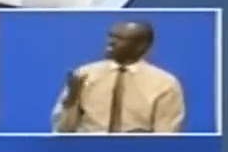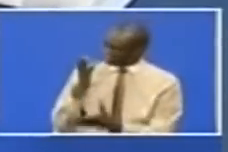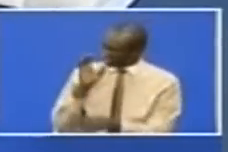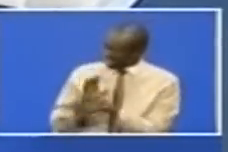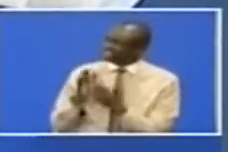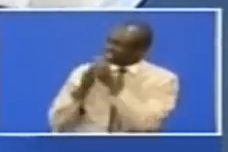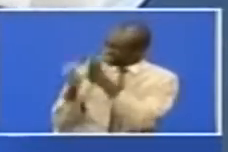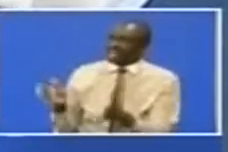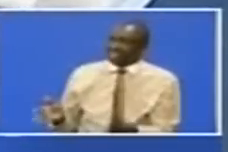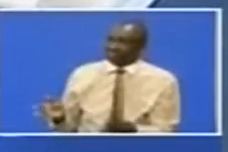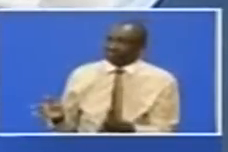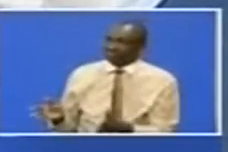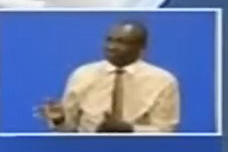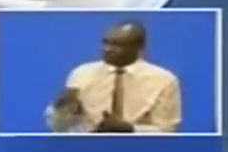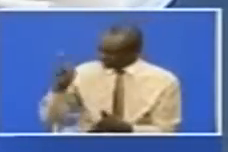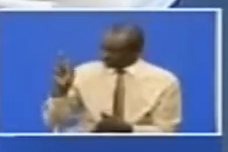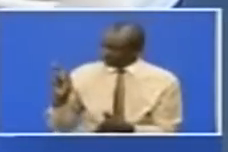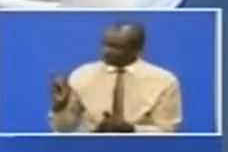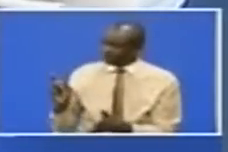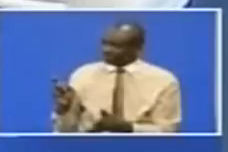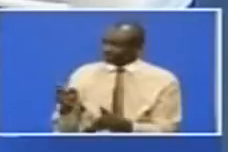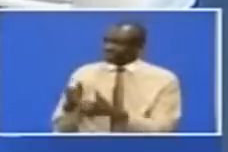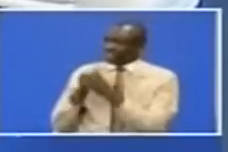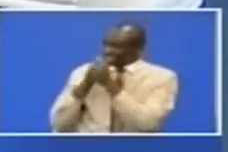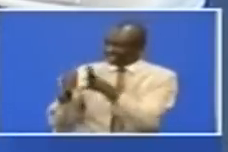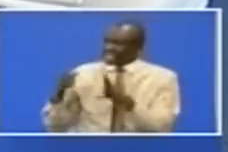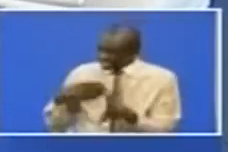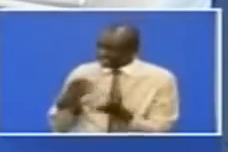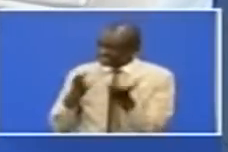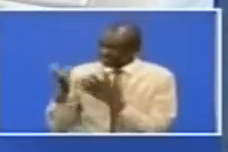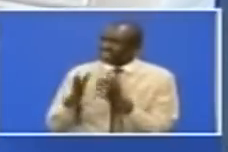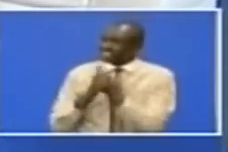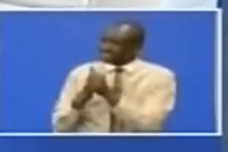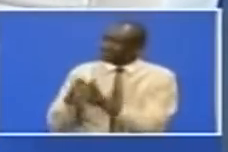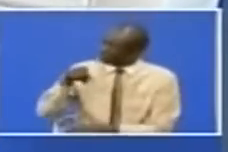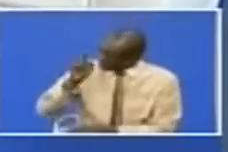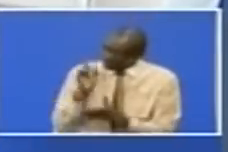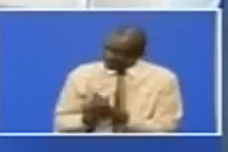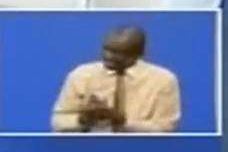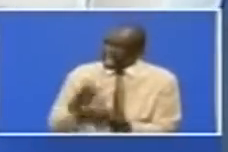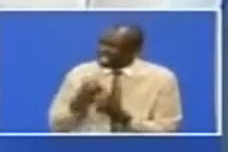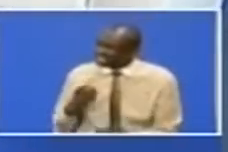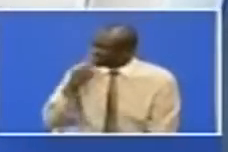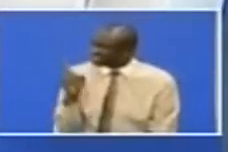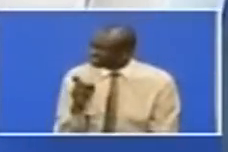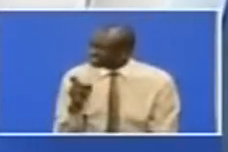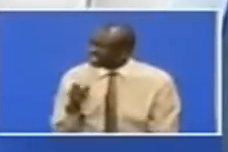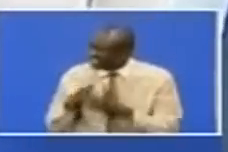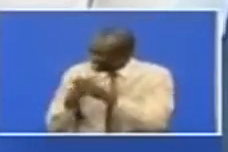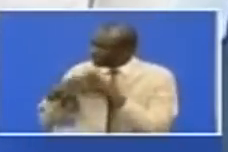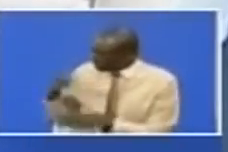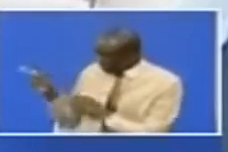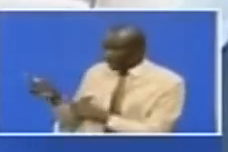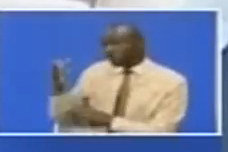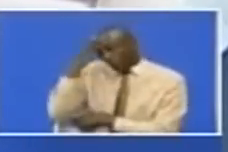church leader, or, you know, a leader, you know, in servant leadership, how is it hard, you know, leading people